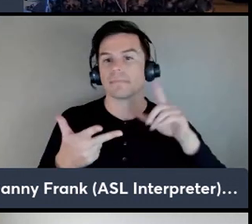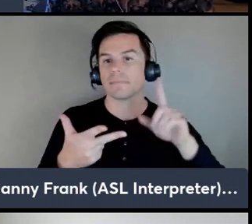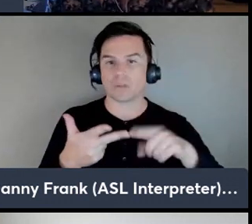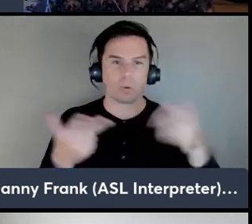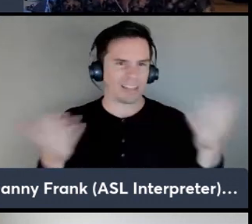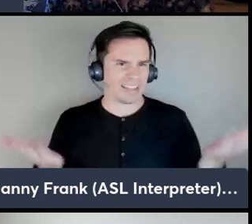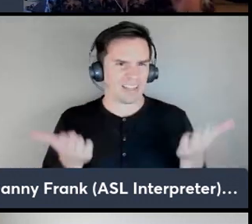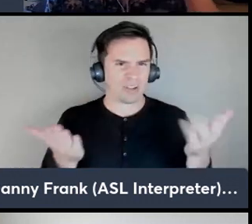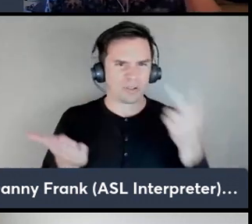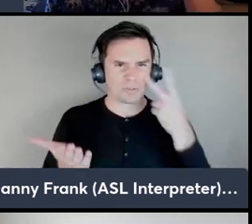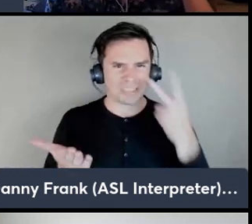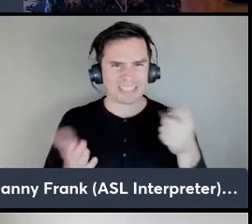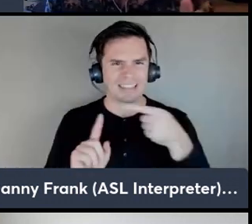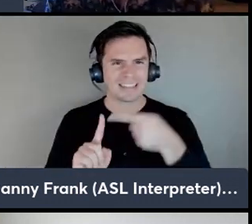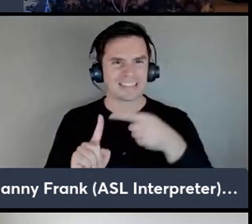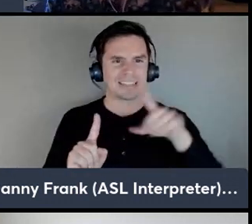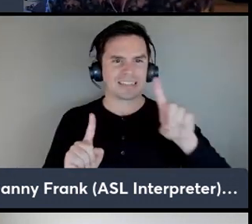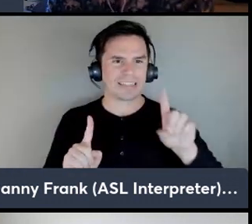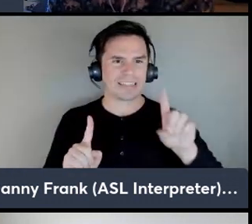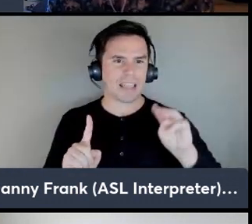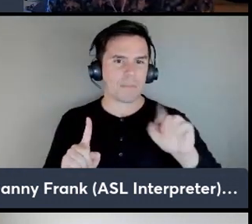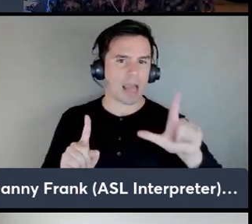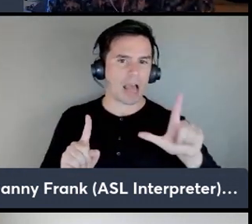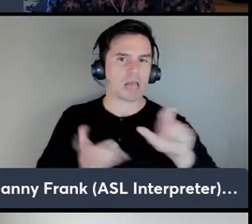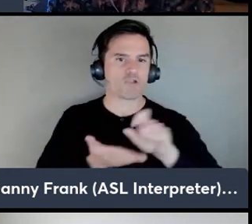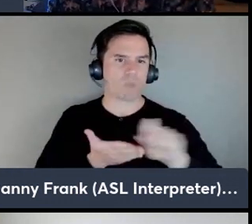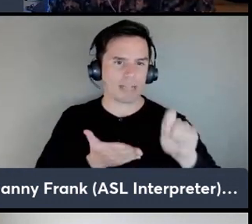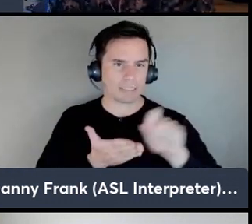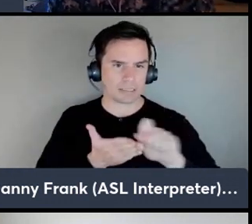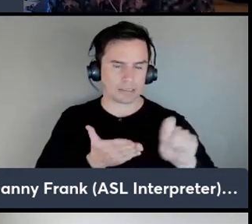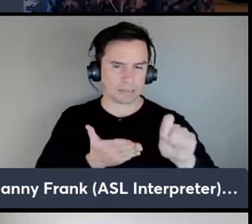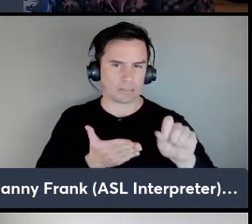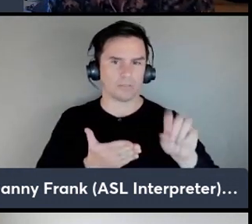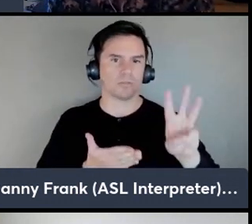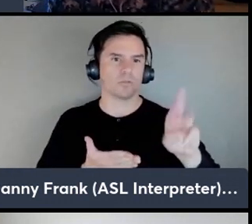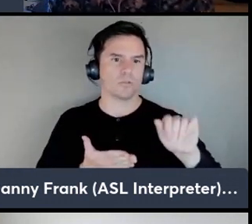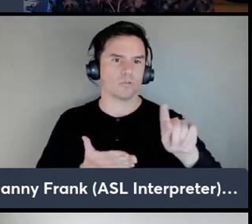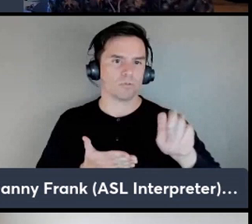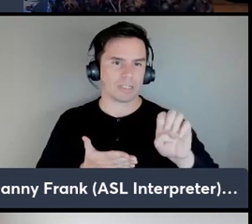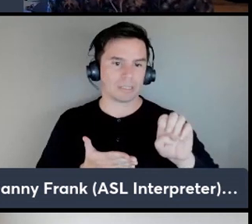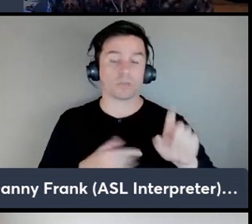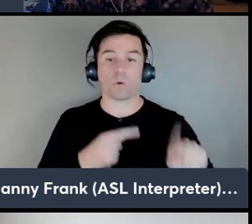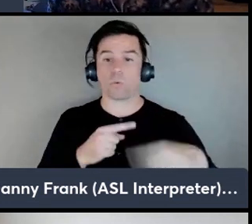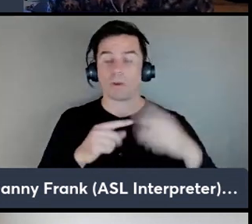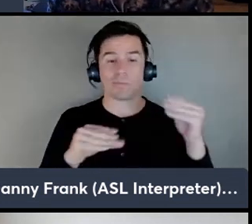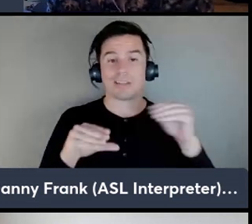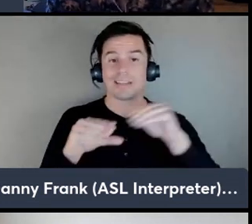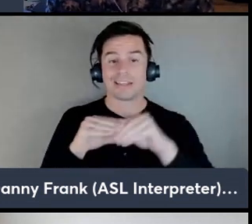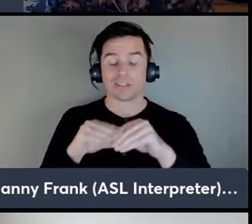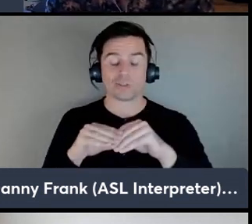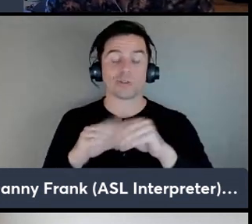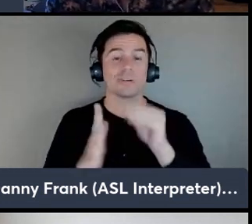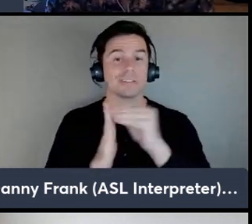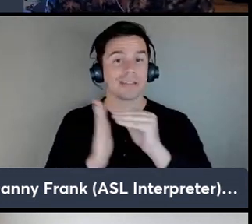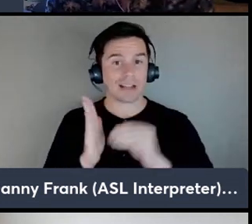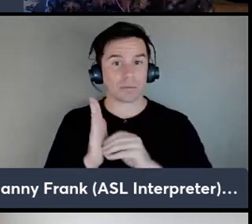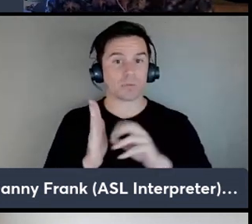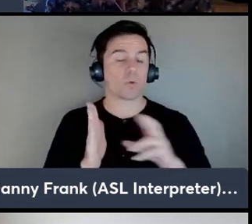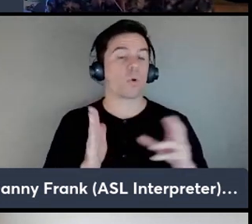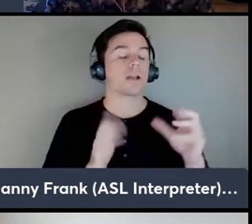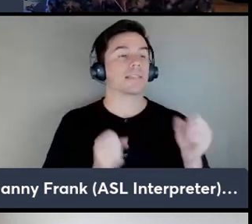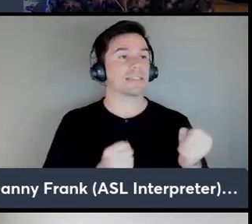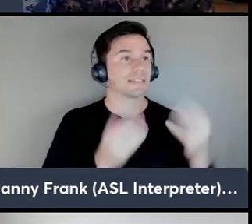for example, this is a DML write. So whenever we insert a document or documents into collection, it's considered an